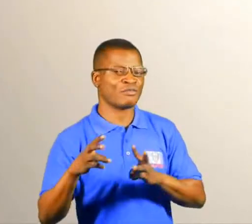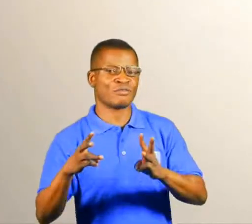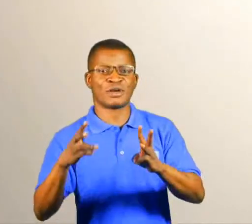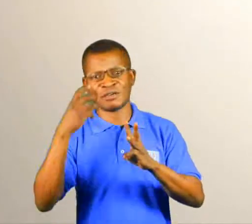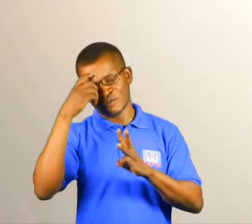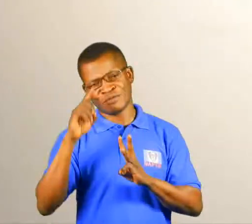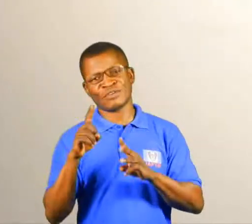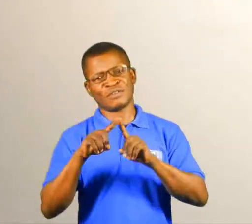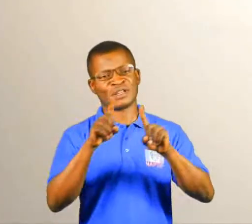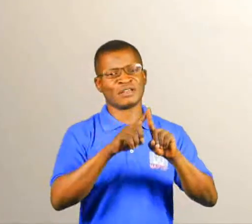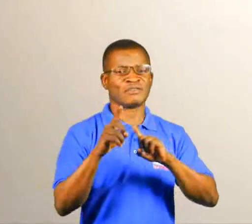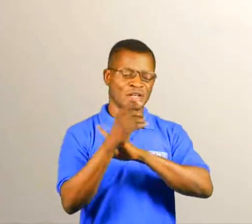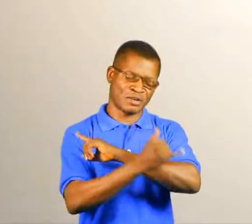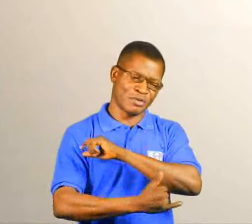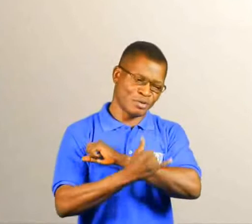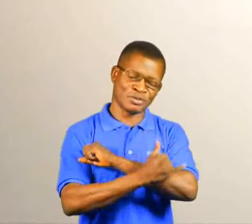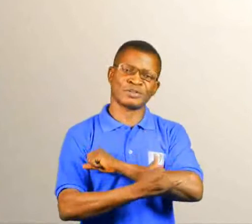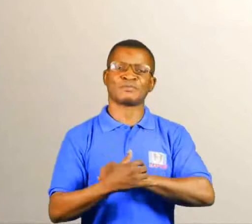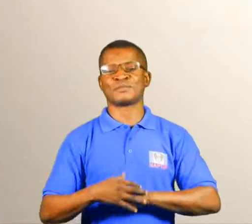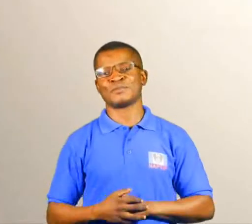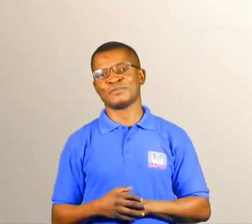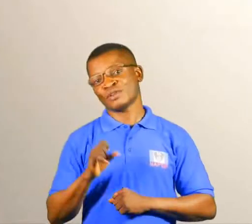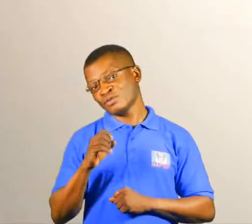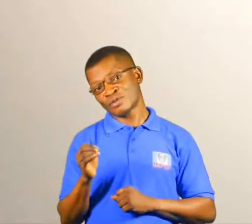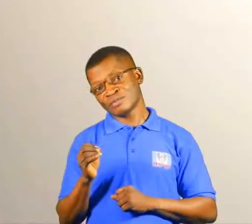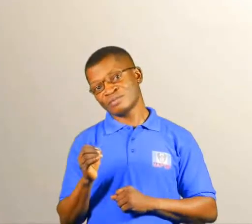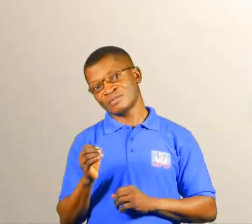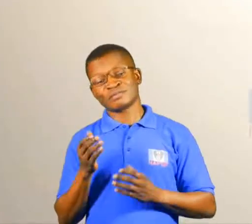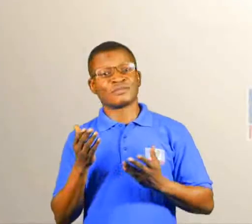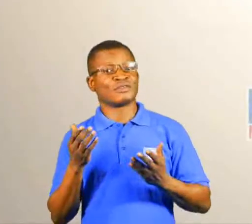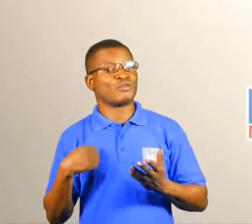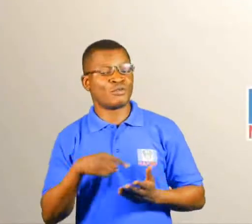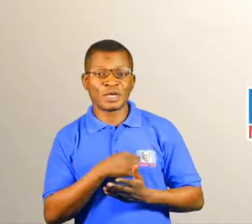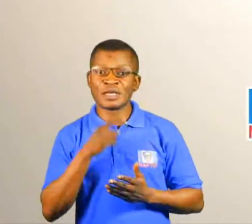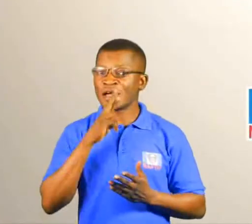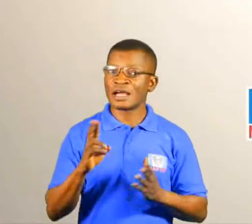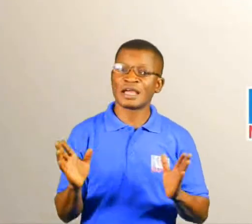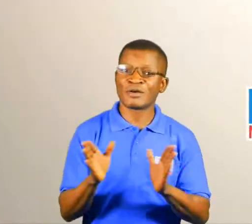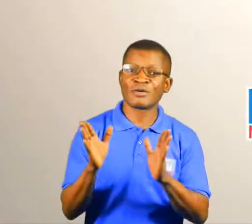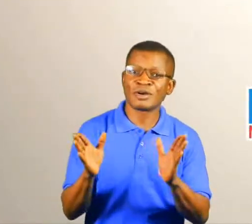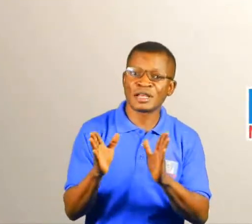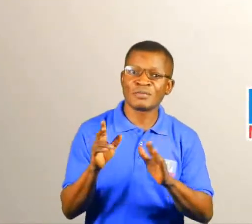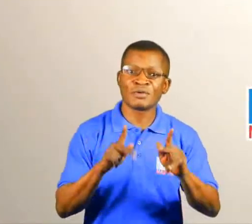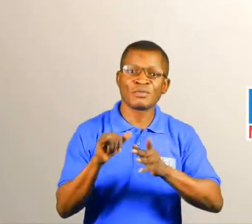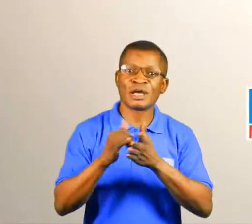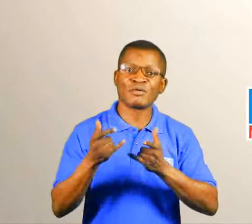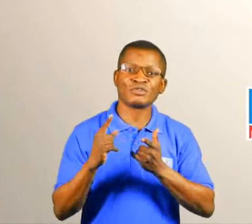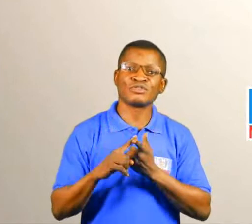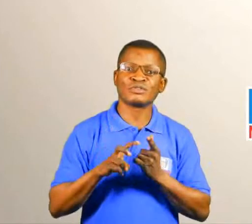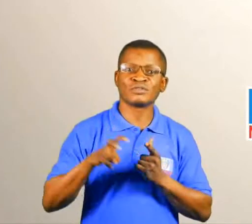regular migration pathways for different countries. So we